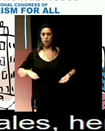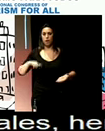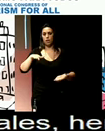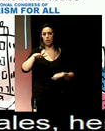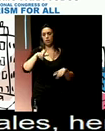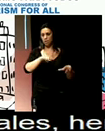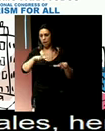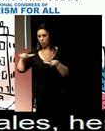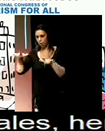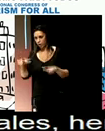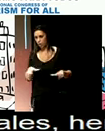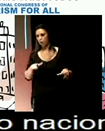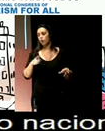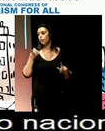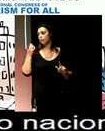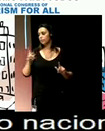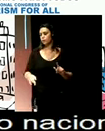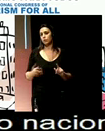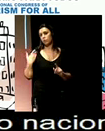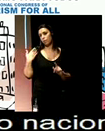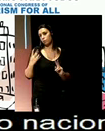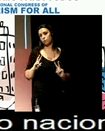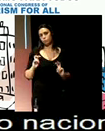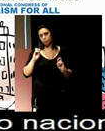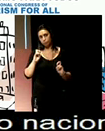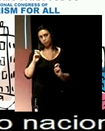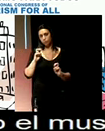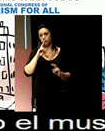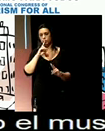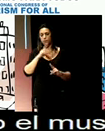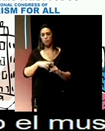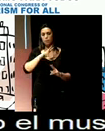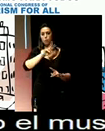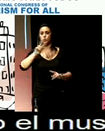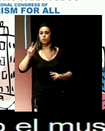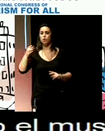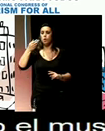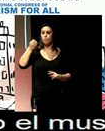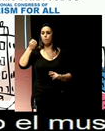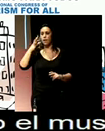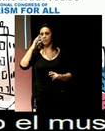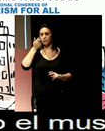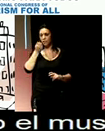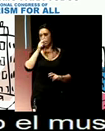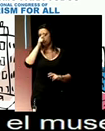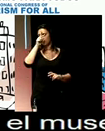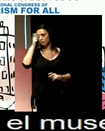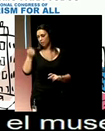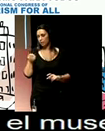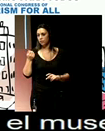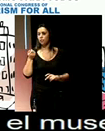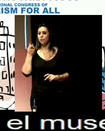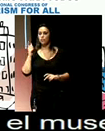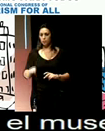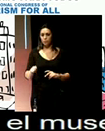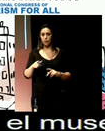Council Museum, a knowledge pavilion like Life Science. There are very good examples at